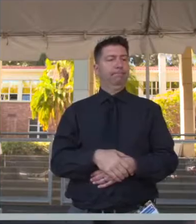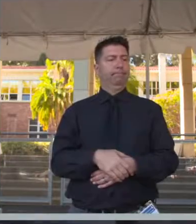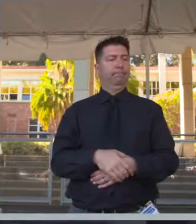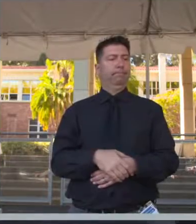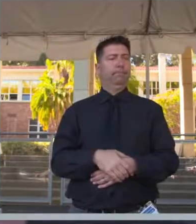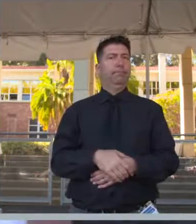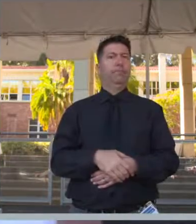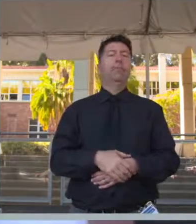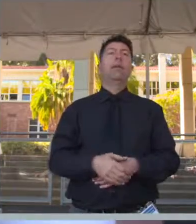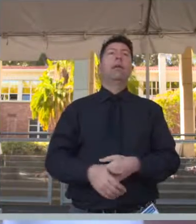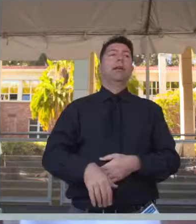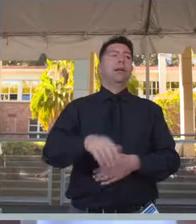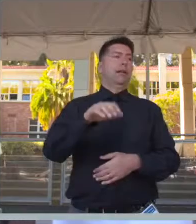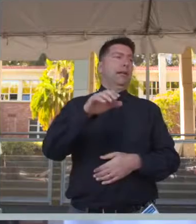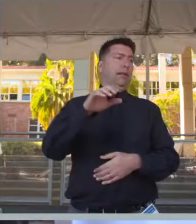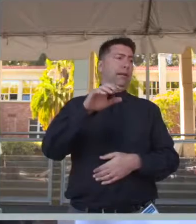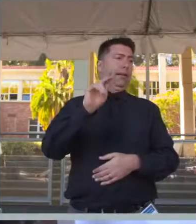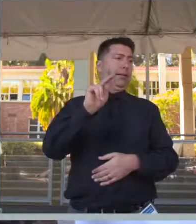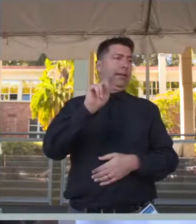Caitlin Avila.